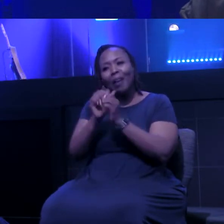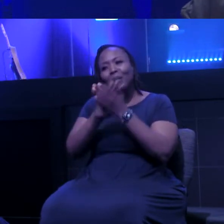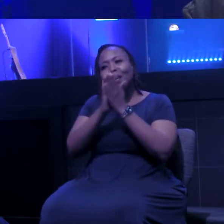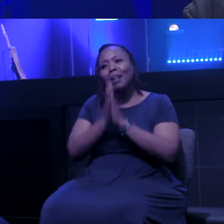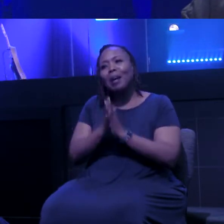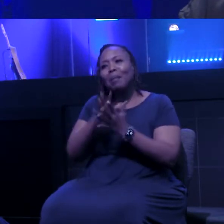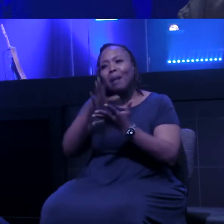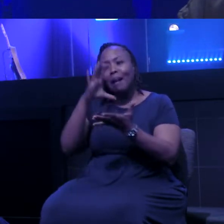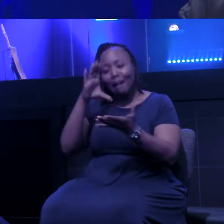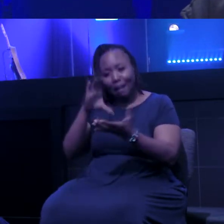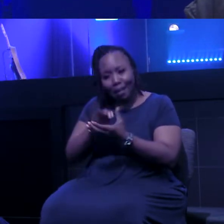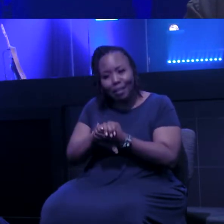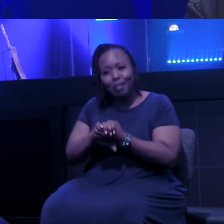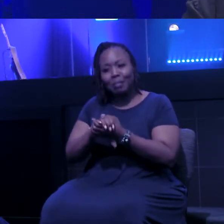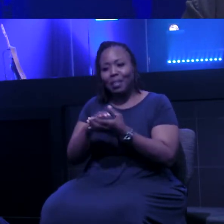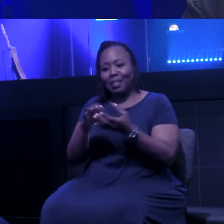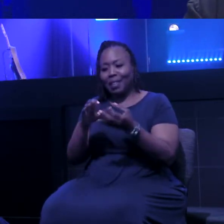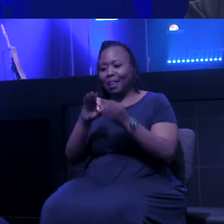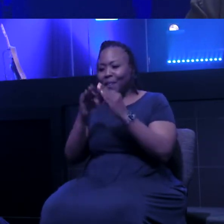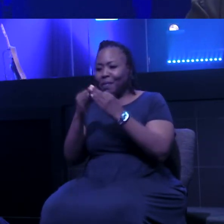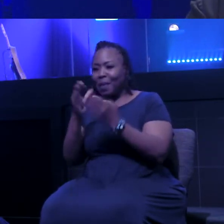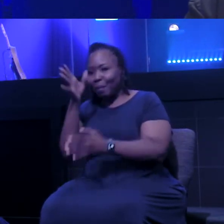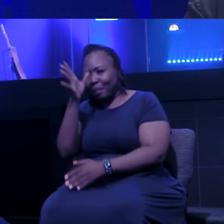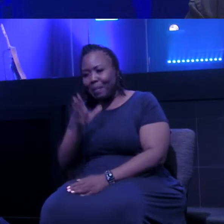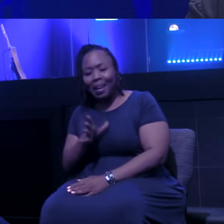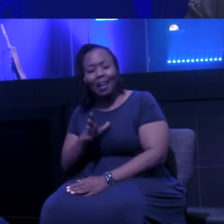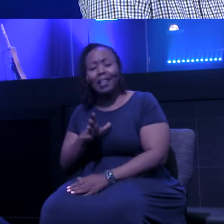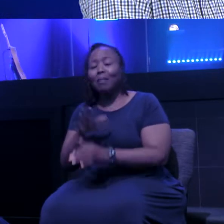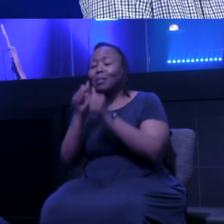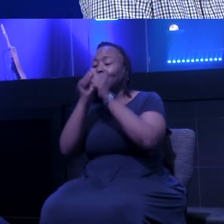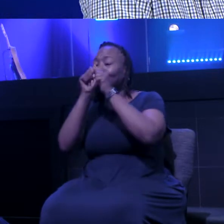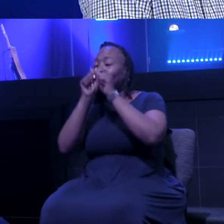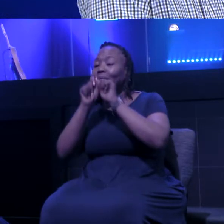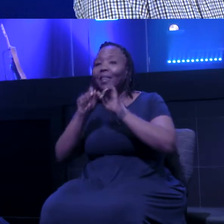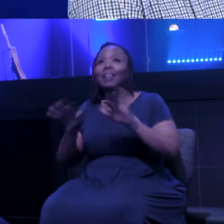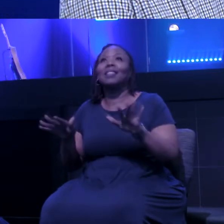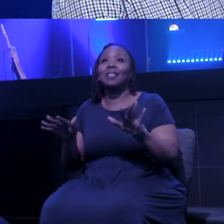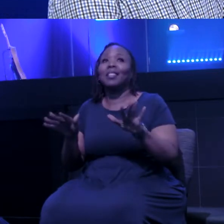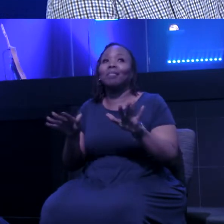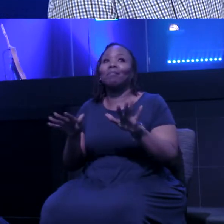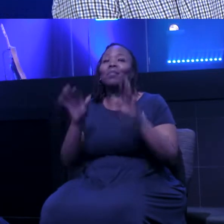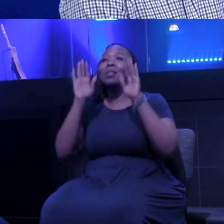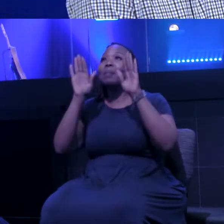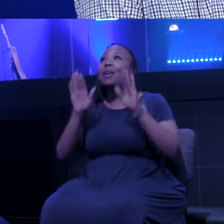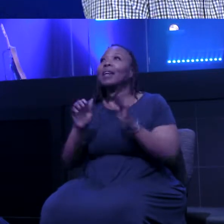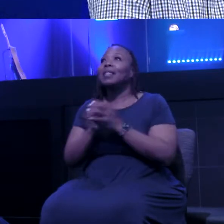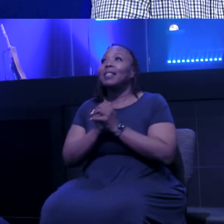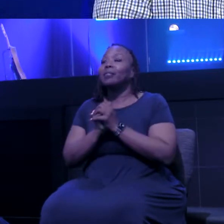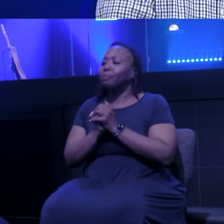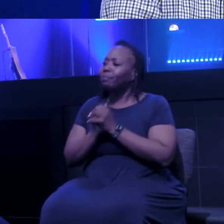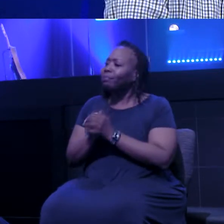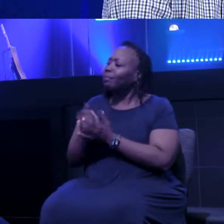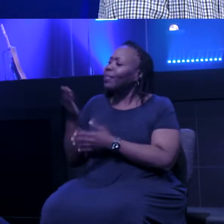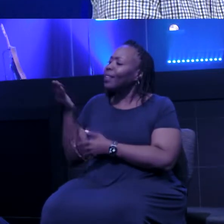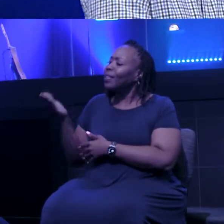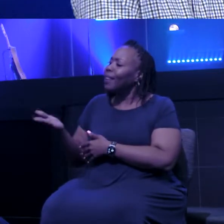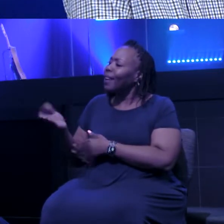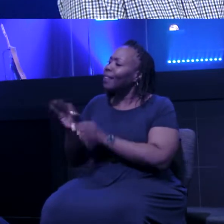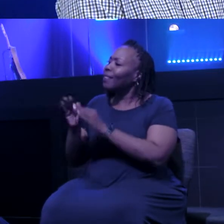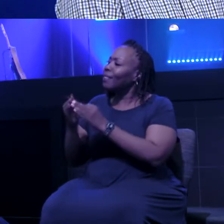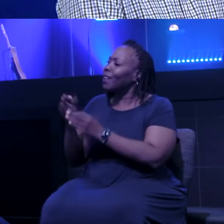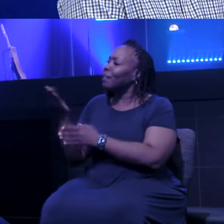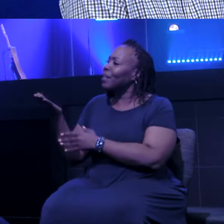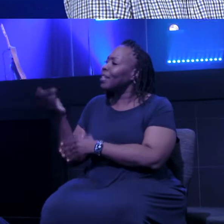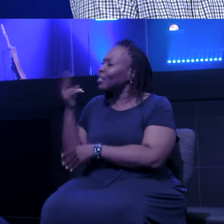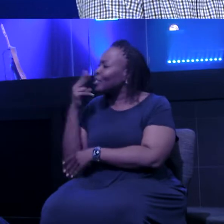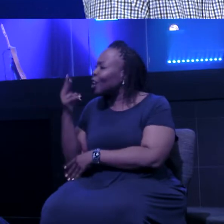a family, to be a disciple. And it was such a blessing, so amazing. And they saw something in you, these church leaders